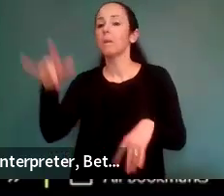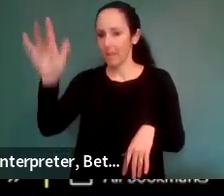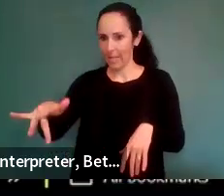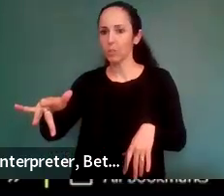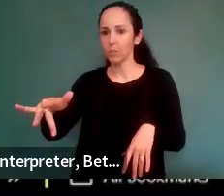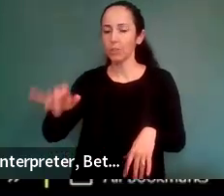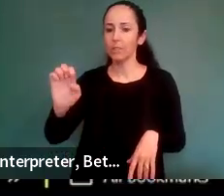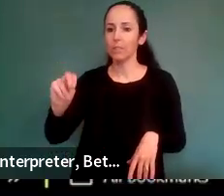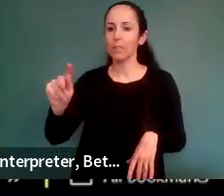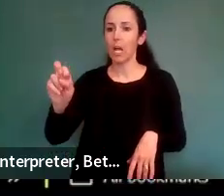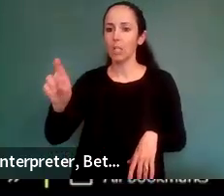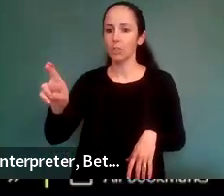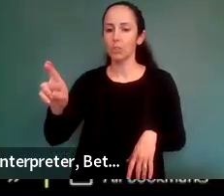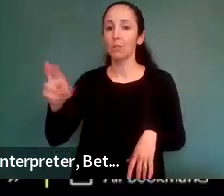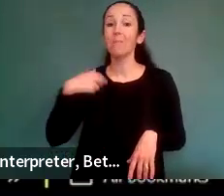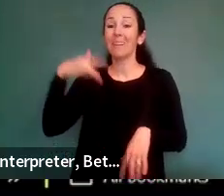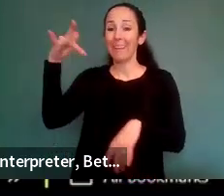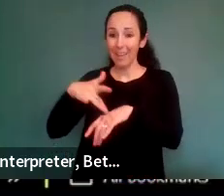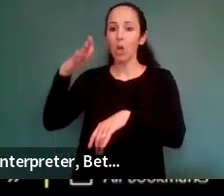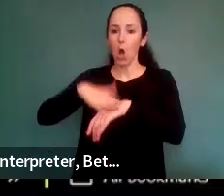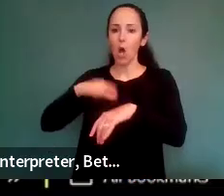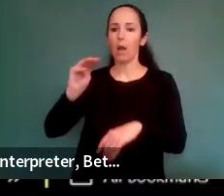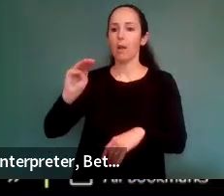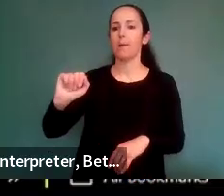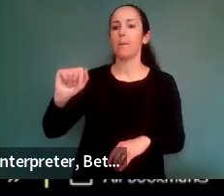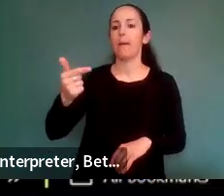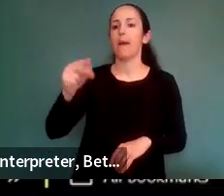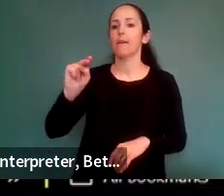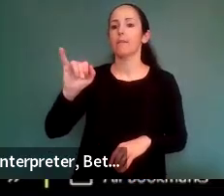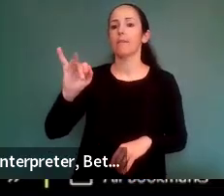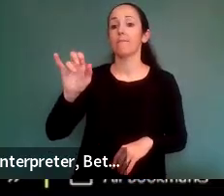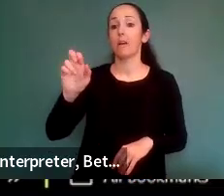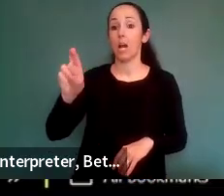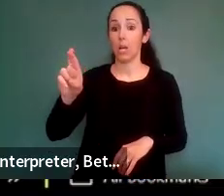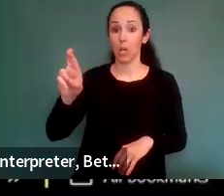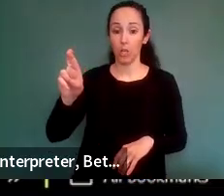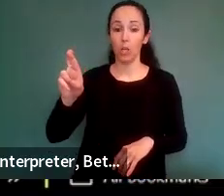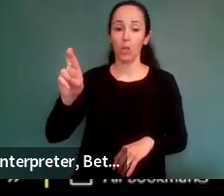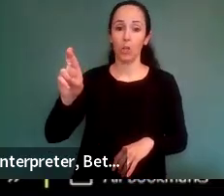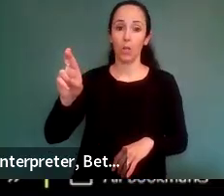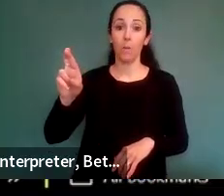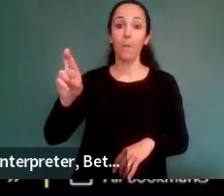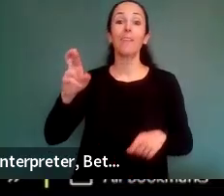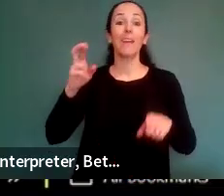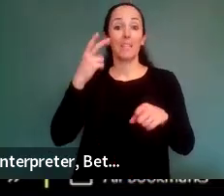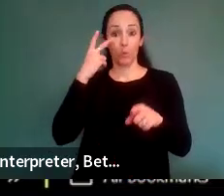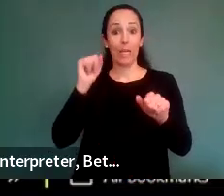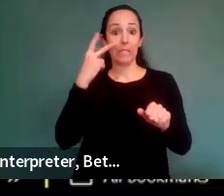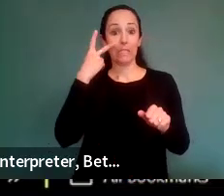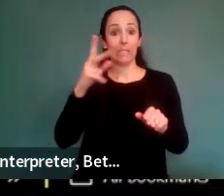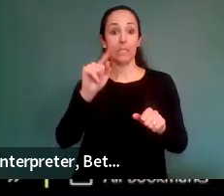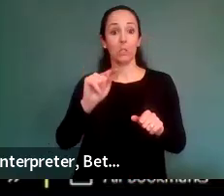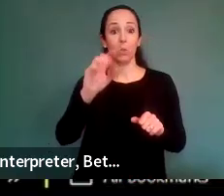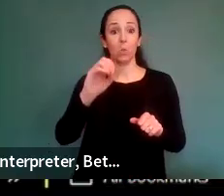I'm going to do is click on magnifier. And notice this magnifying tool, it's kind of